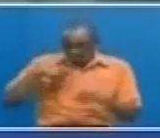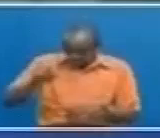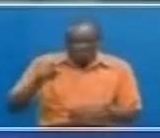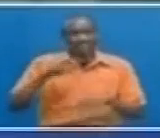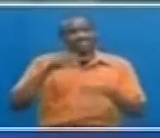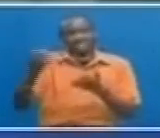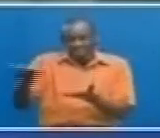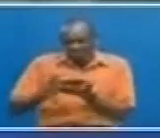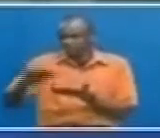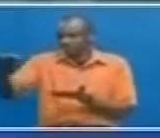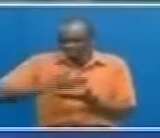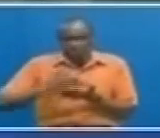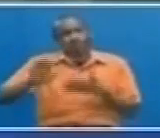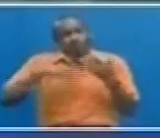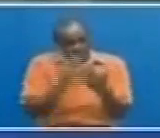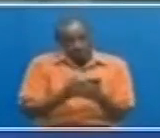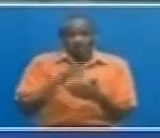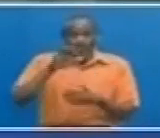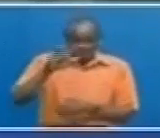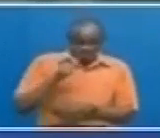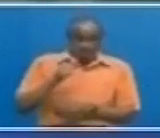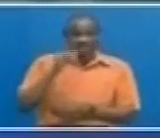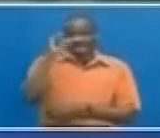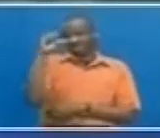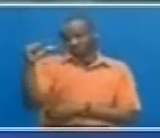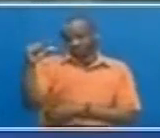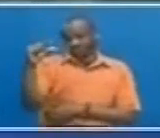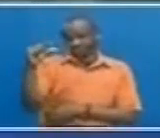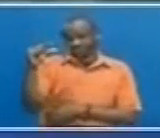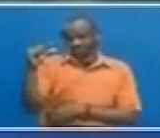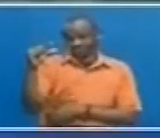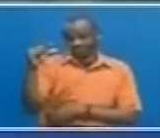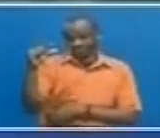received a proposal from the Inspector General,